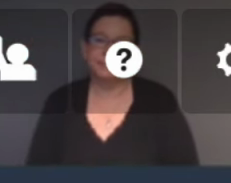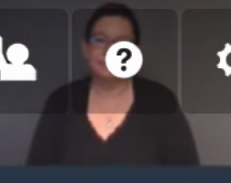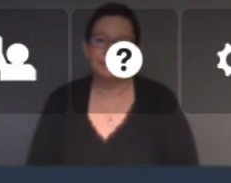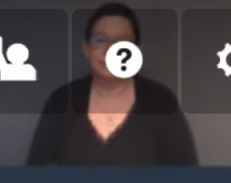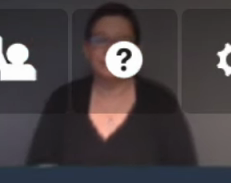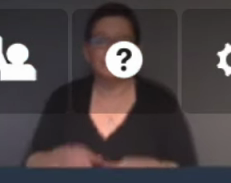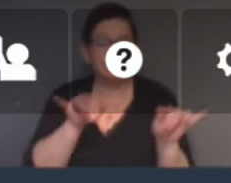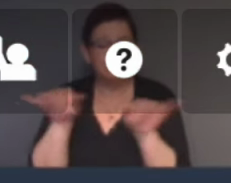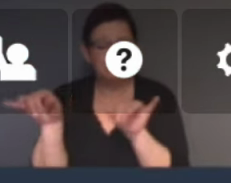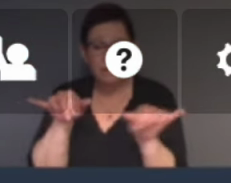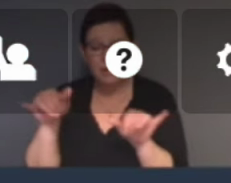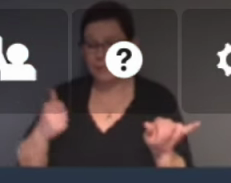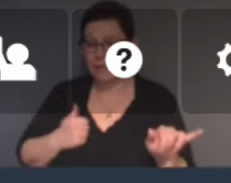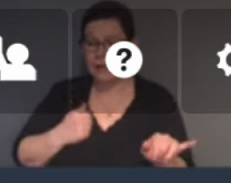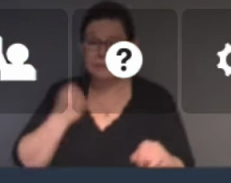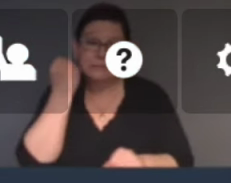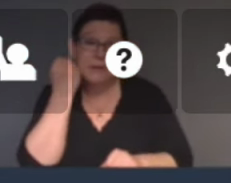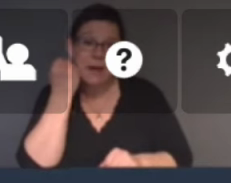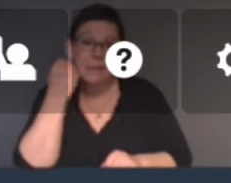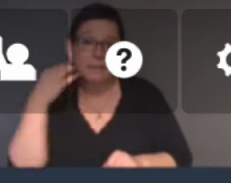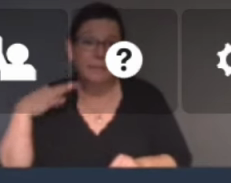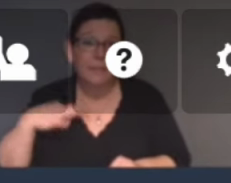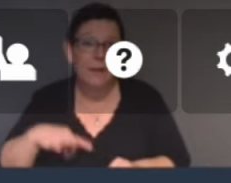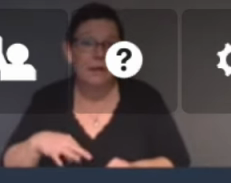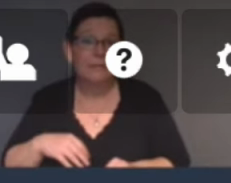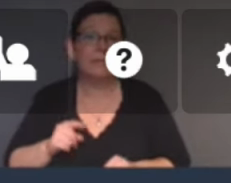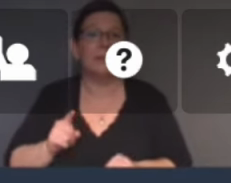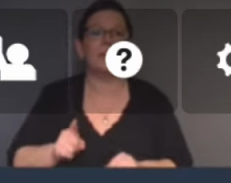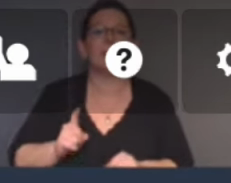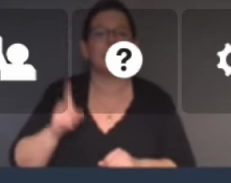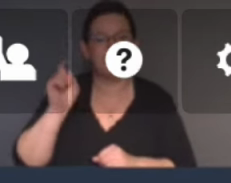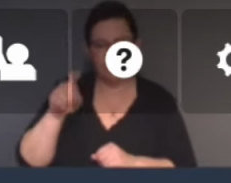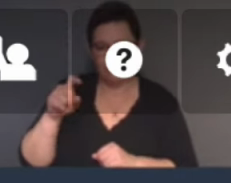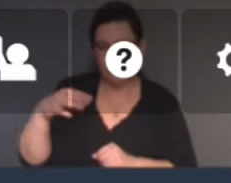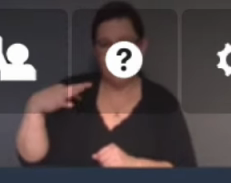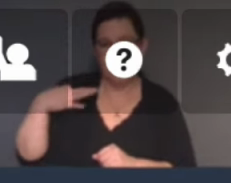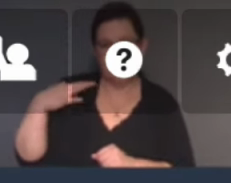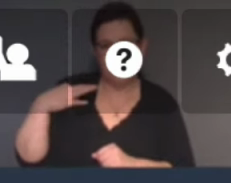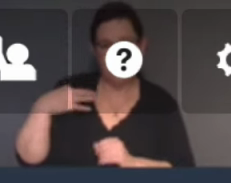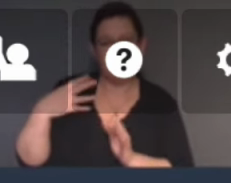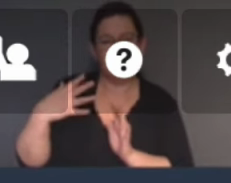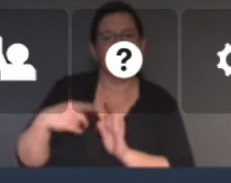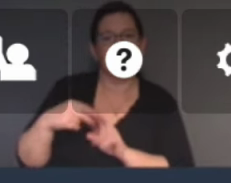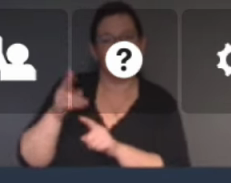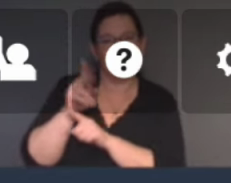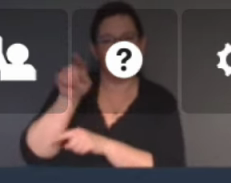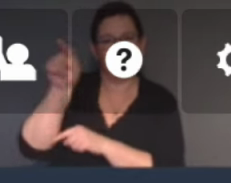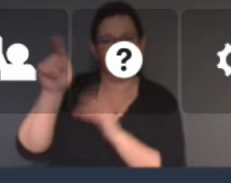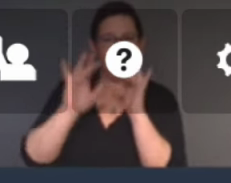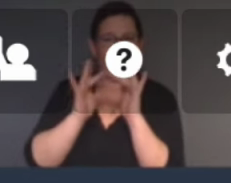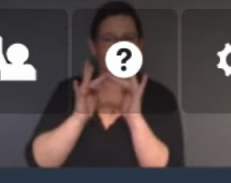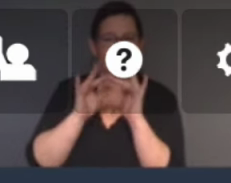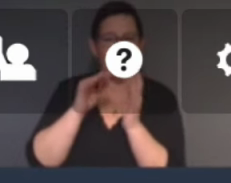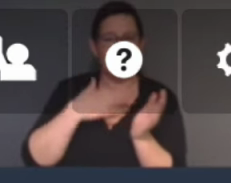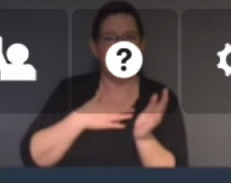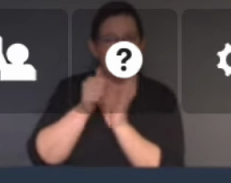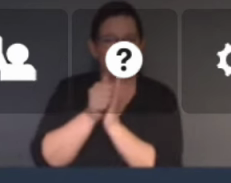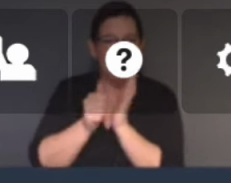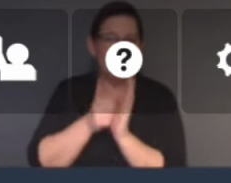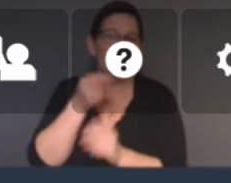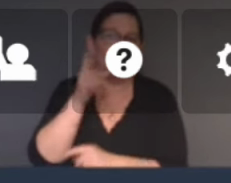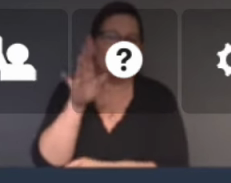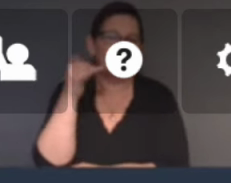Account or by calling the dedicated number on your screen. The last date to apply is March 31,